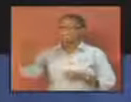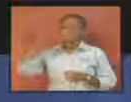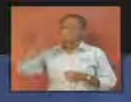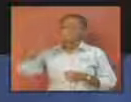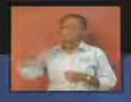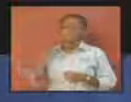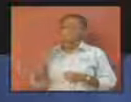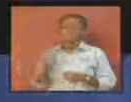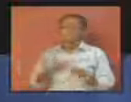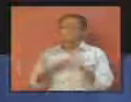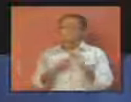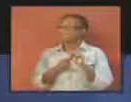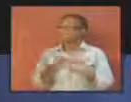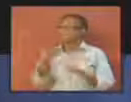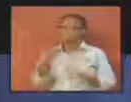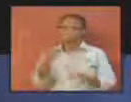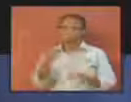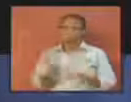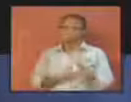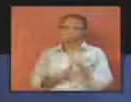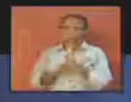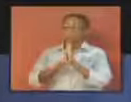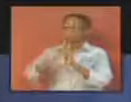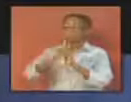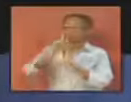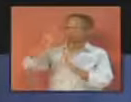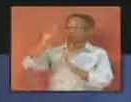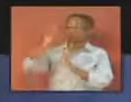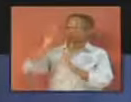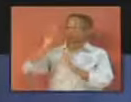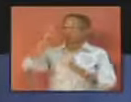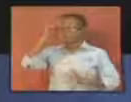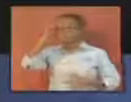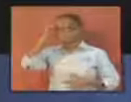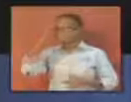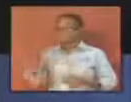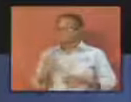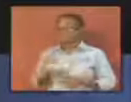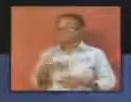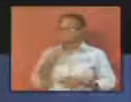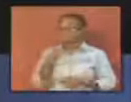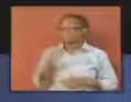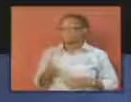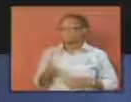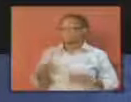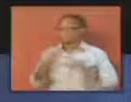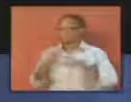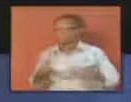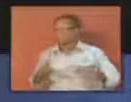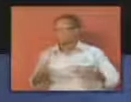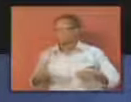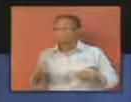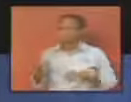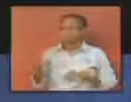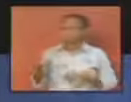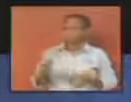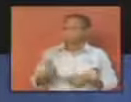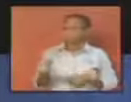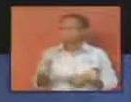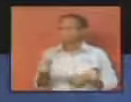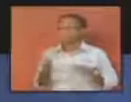fatalities, that you were doing some sequencing on some of these deaths to see if the P1 variant had any role to play in those